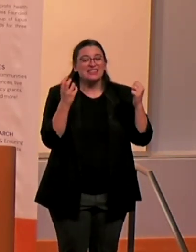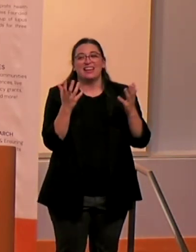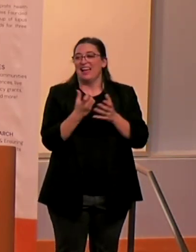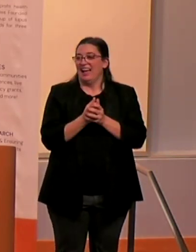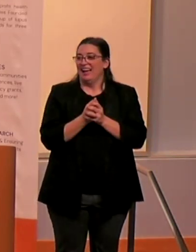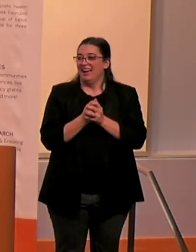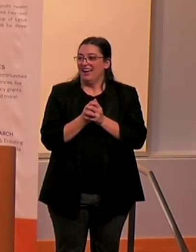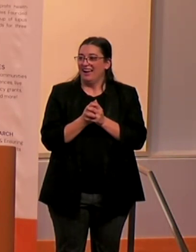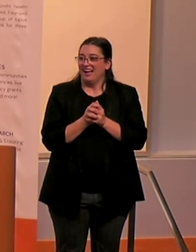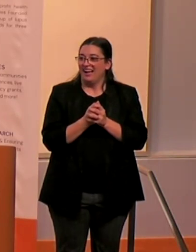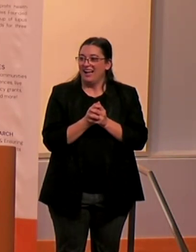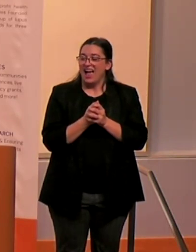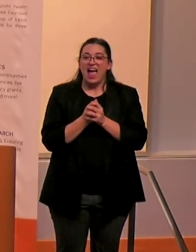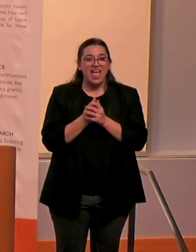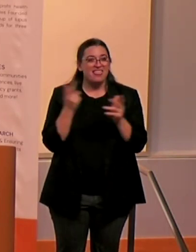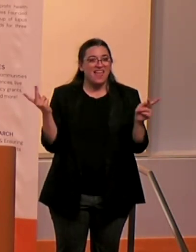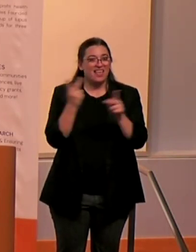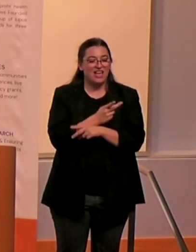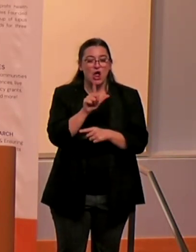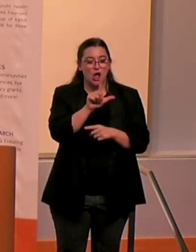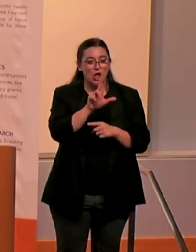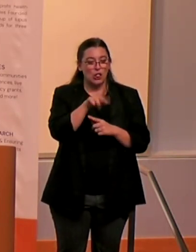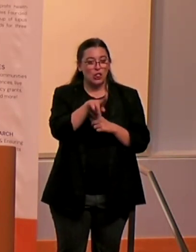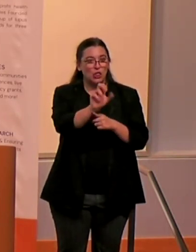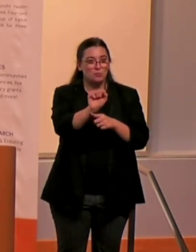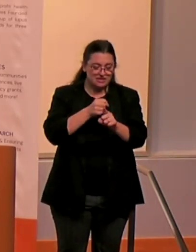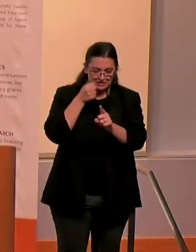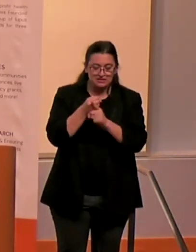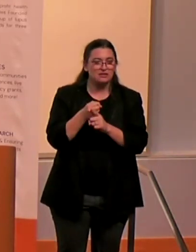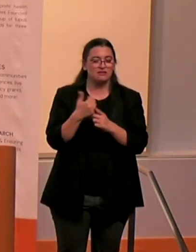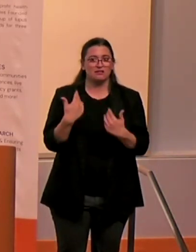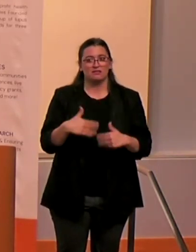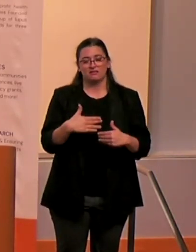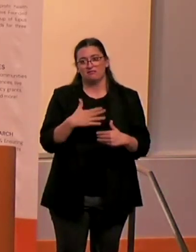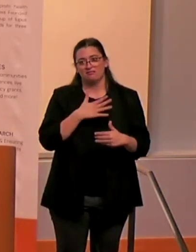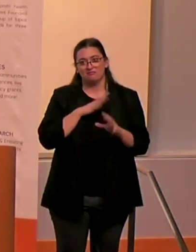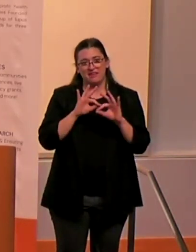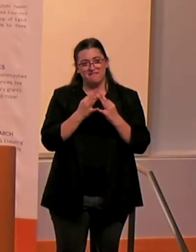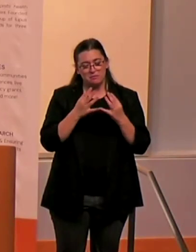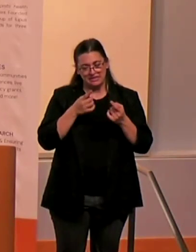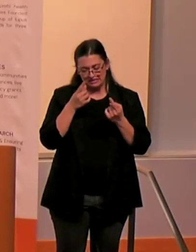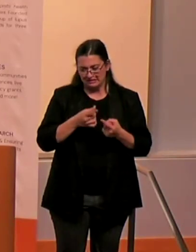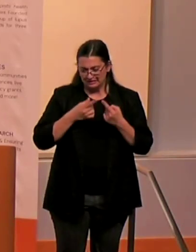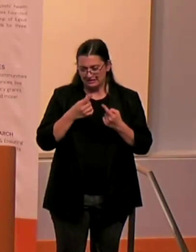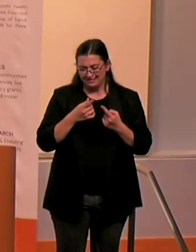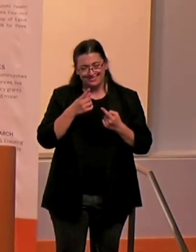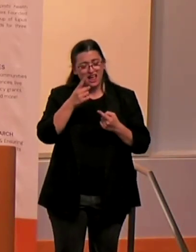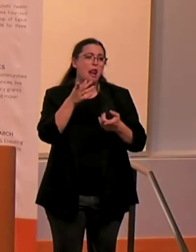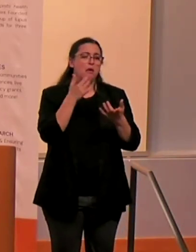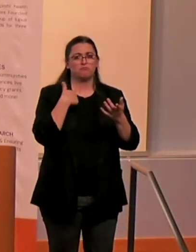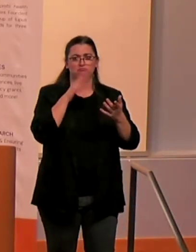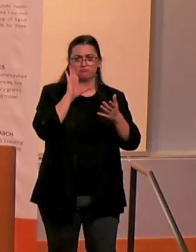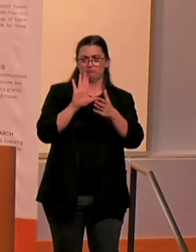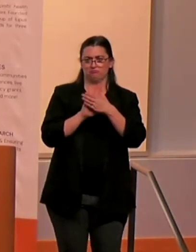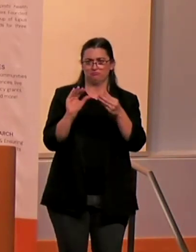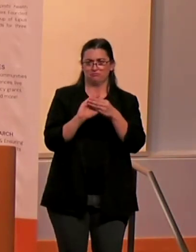And then once she was diagnosed with lupus, it was really, really tough on the family. And I'll share this with everyone because I think everyone should hear this. And